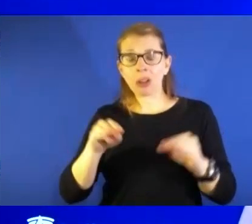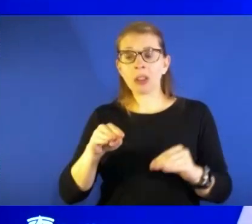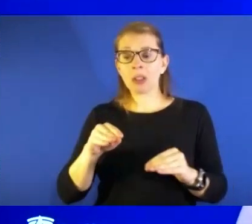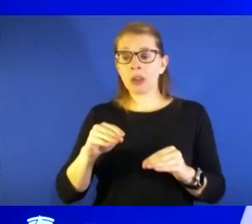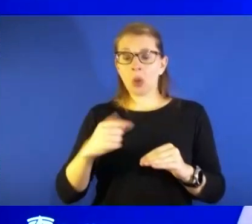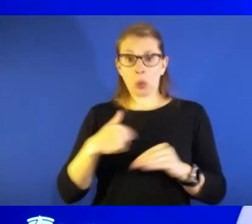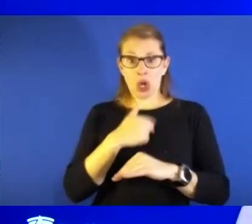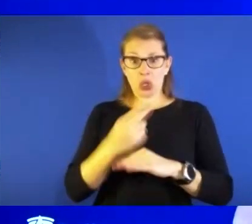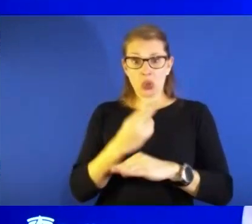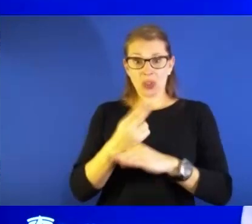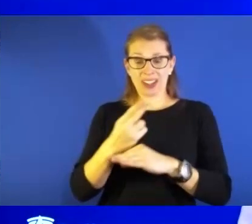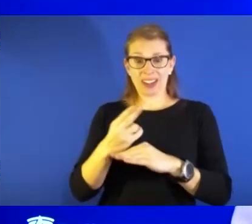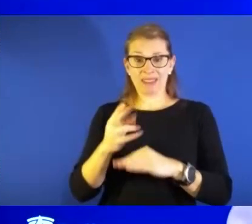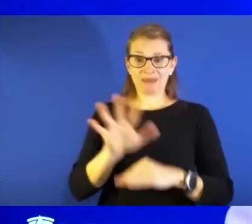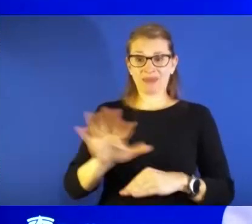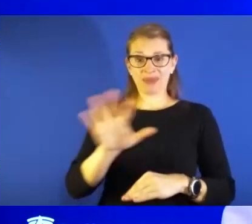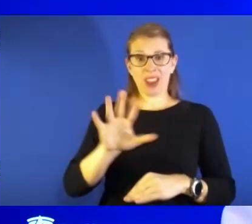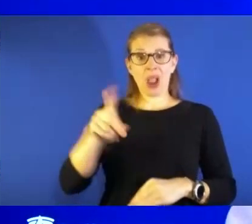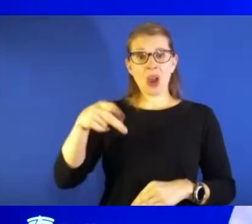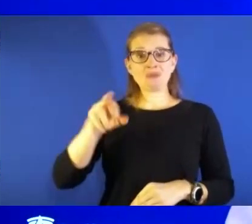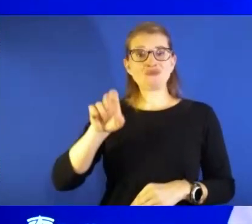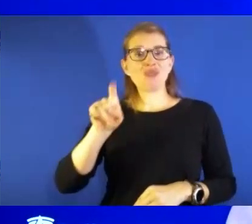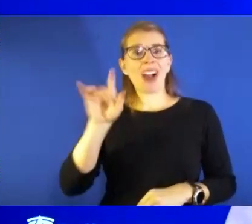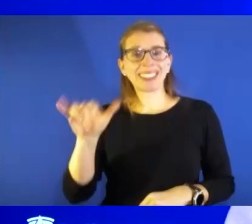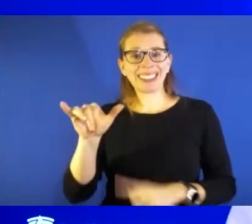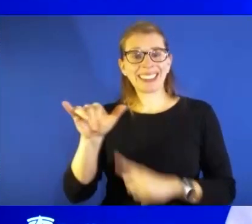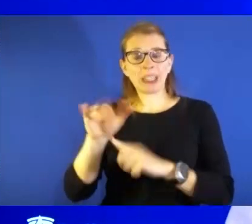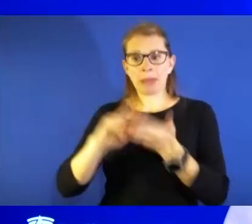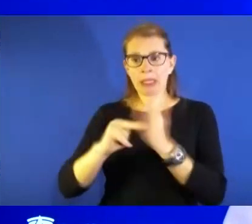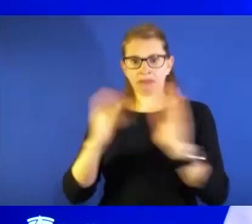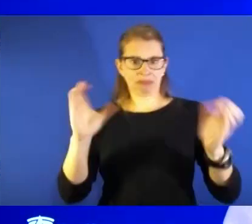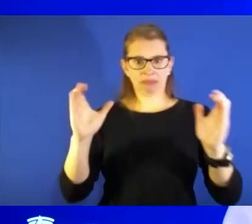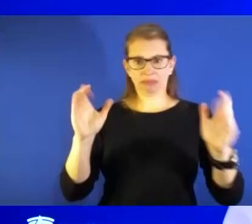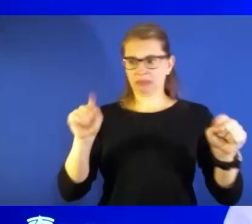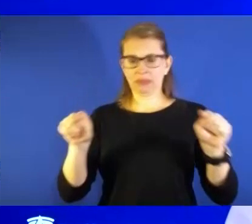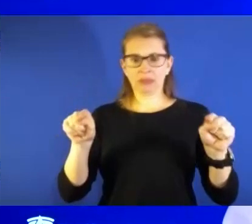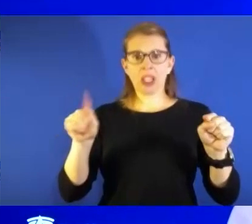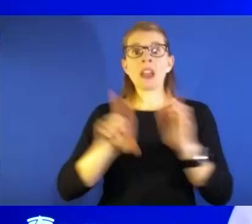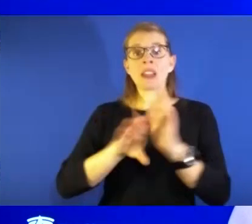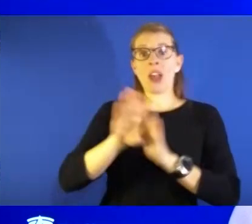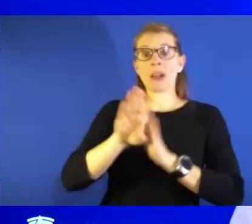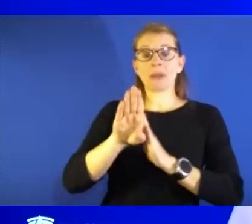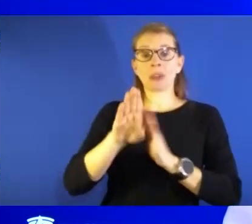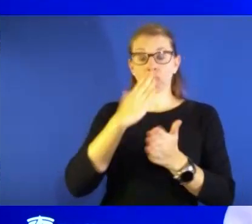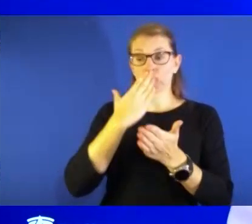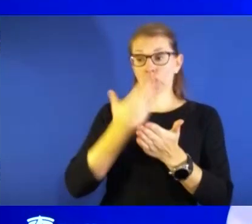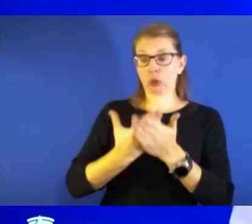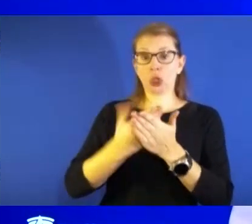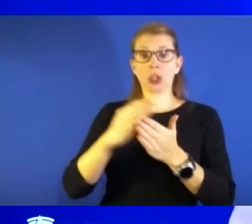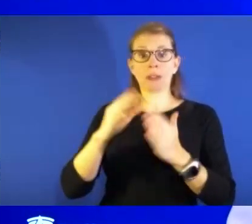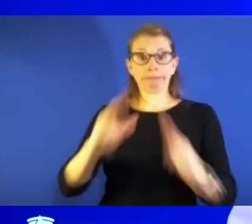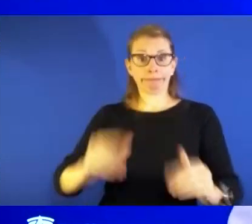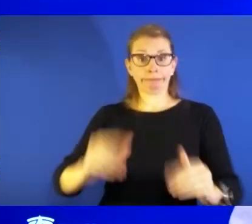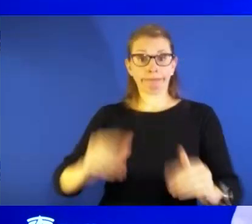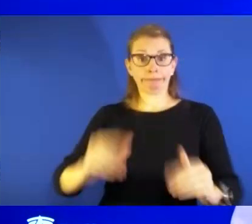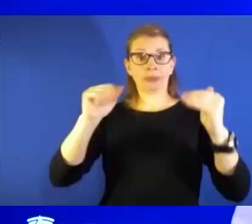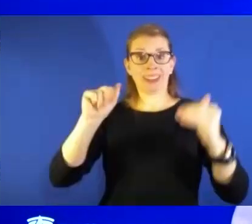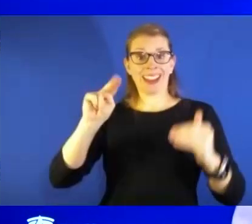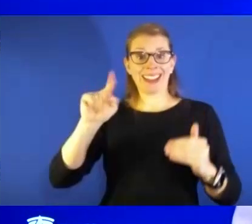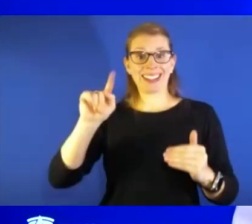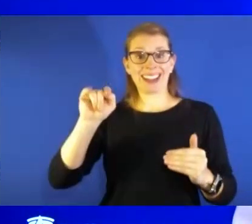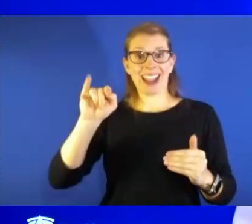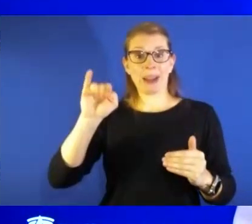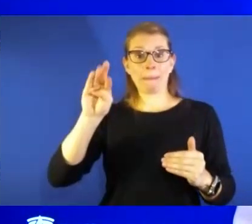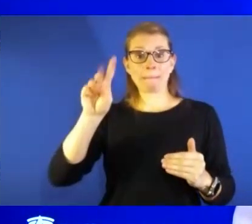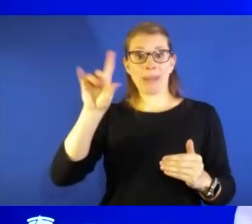proxy for our immune response, and what they showed was that you develop very good high antibody levels even with that half